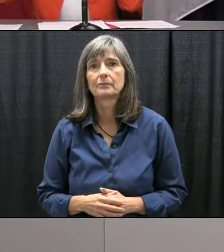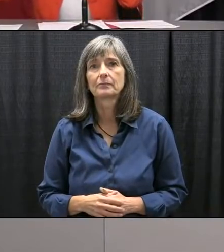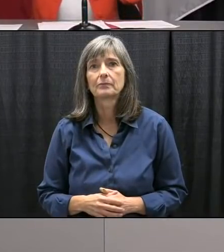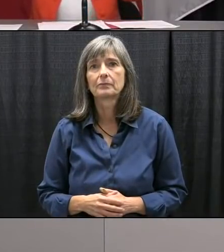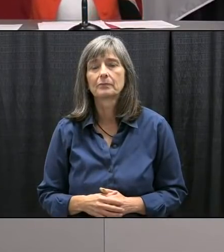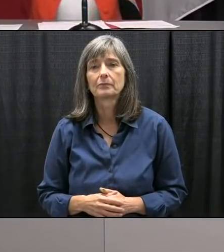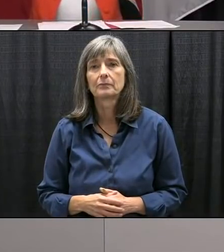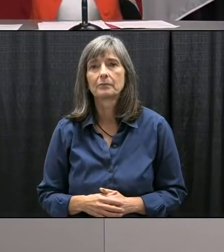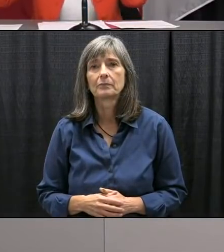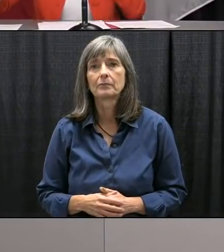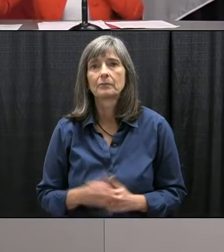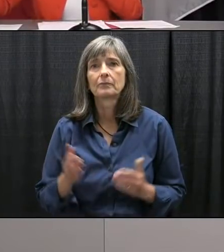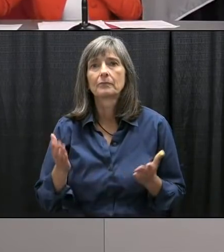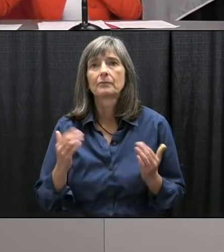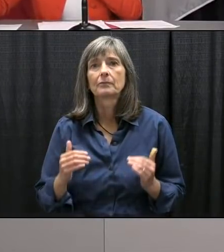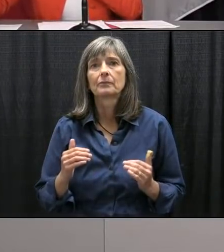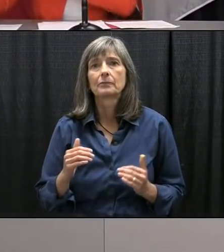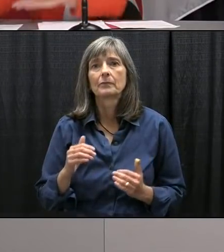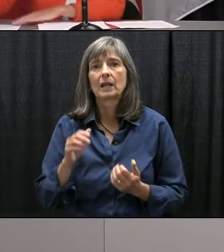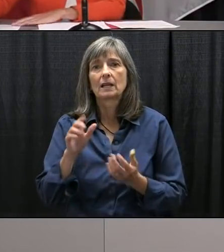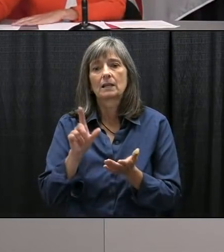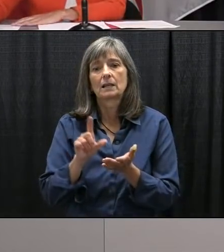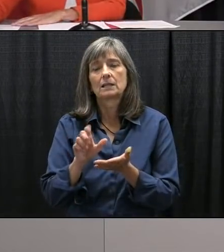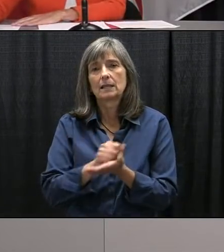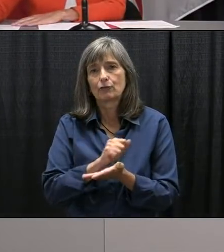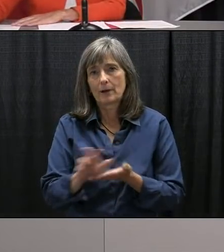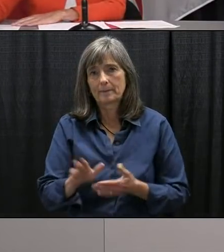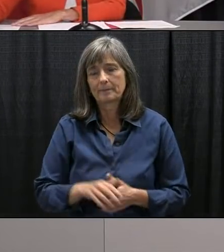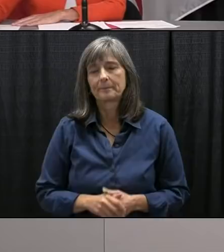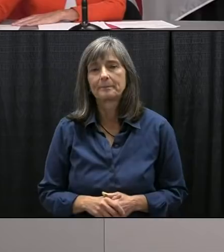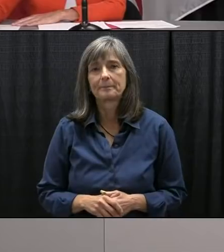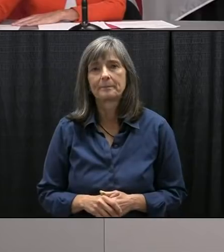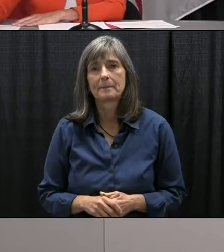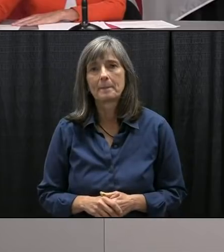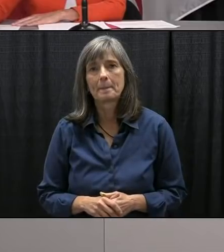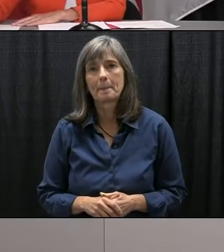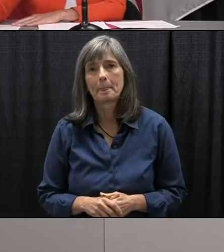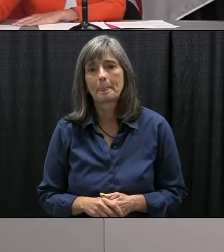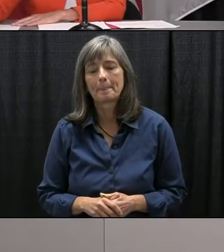Our next questions are from Peter Jackson with The Telegram. Please go ahead.